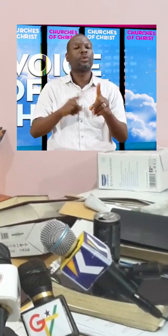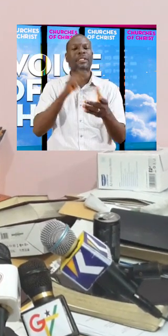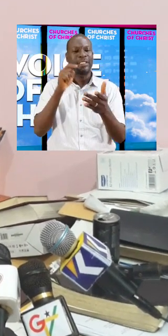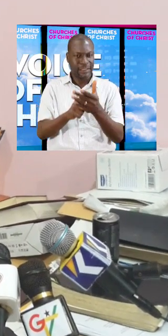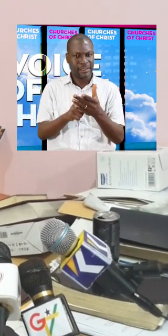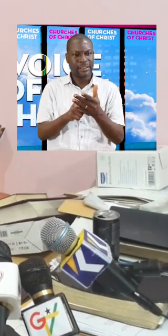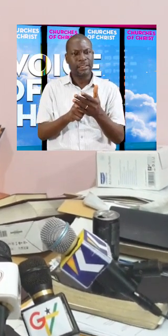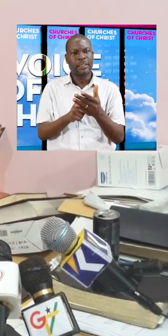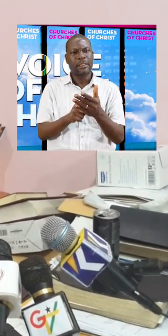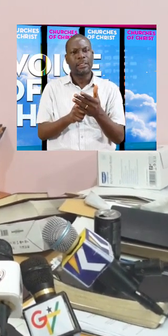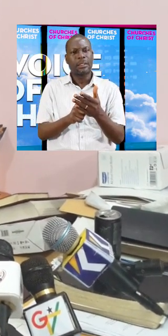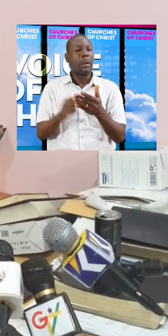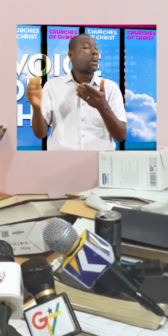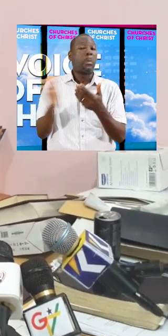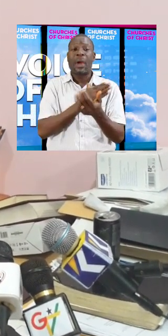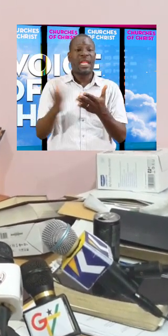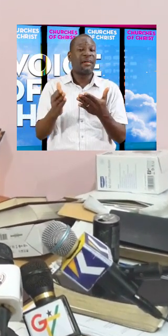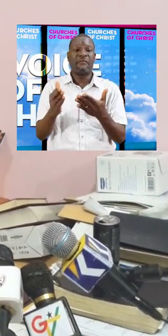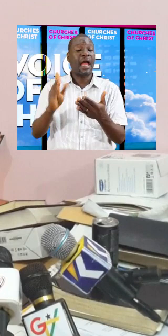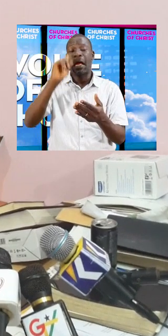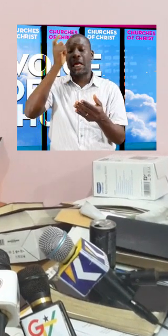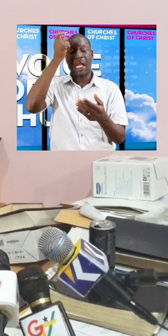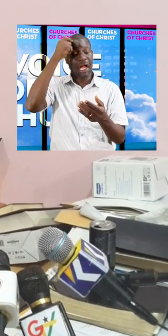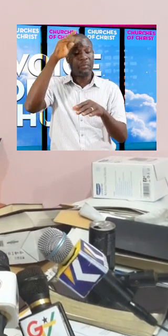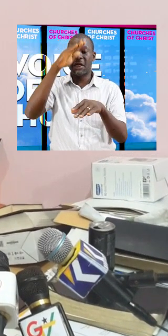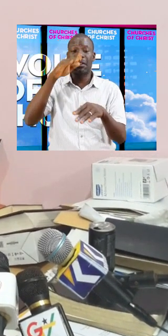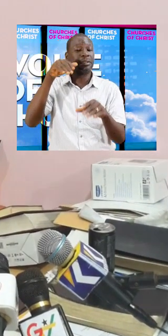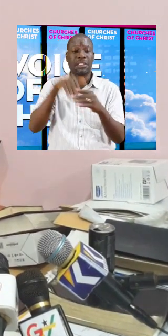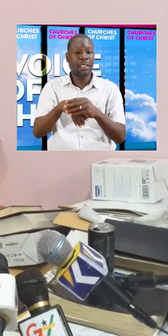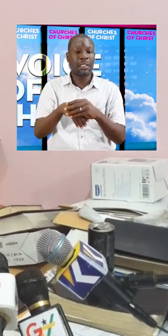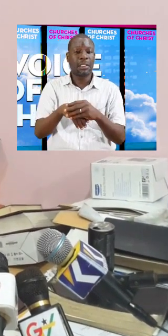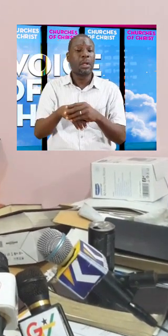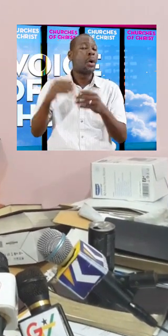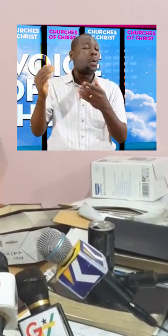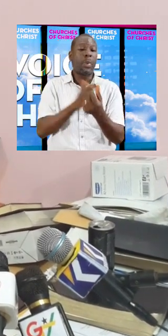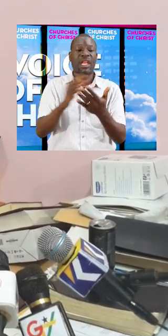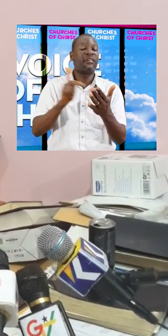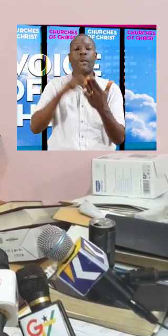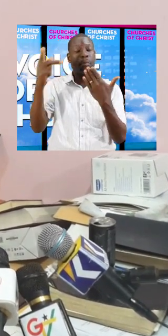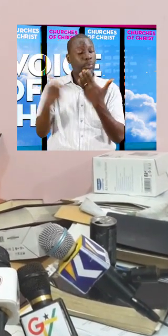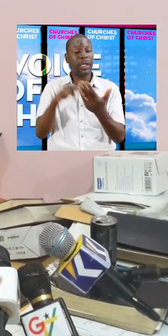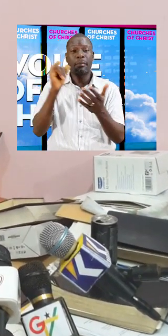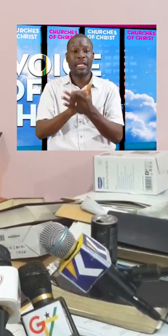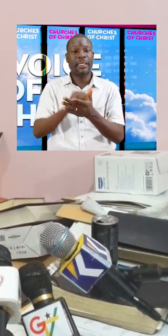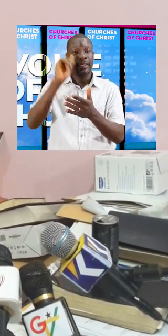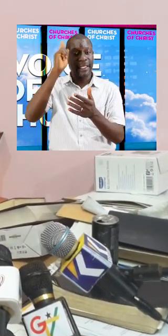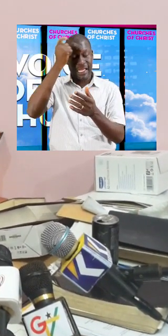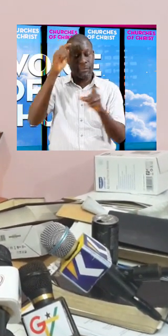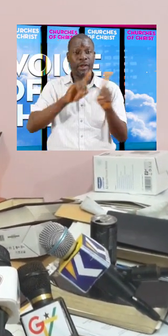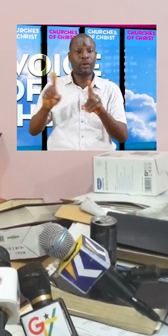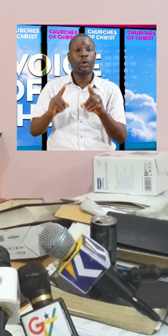etse emfa ho ene aban a ewo so dwumadie biara asa aban no edi a ye gidi